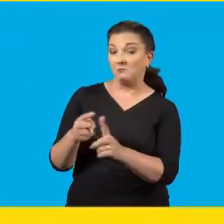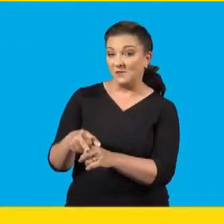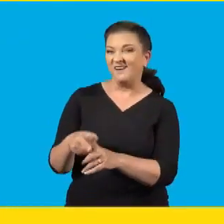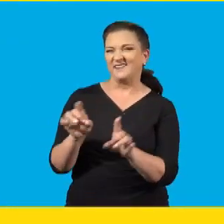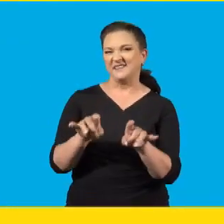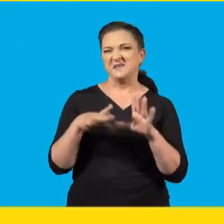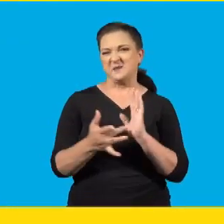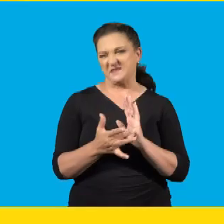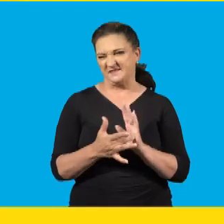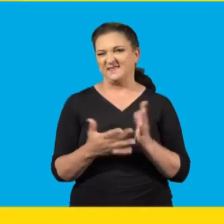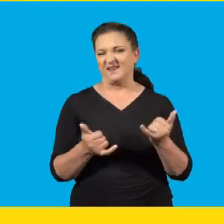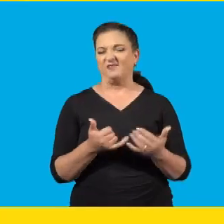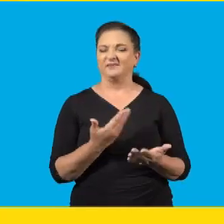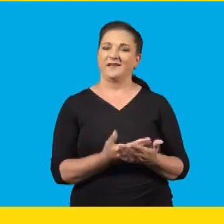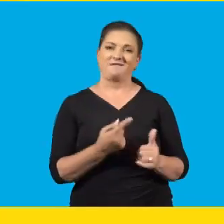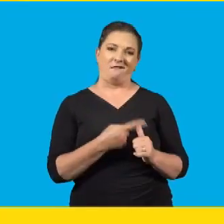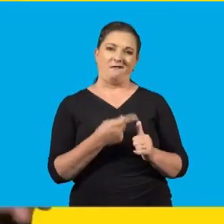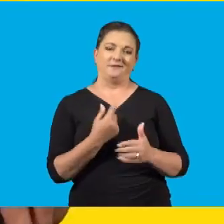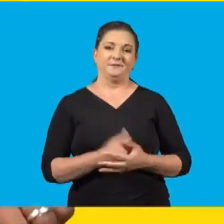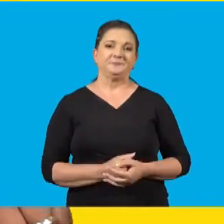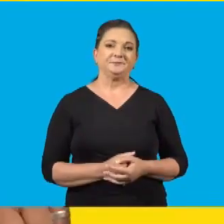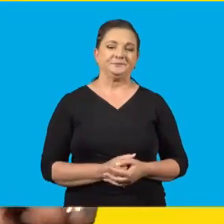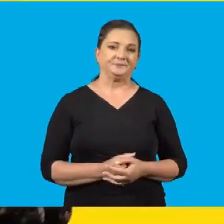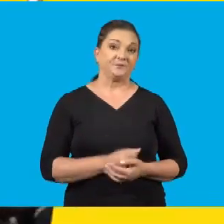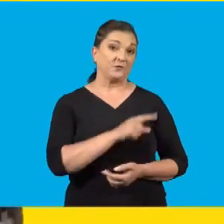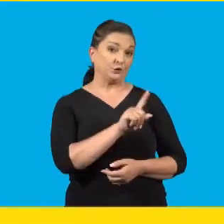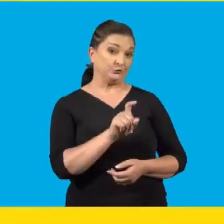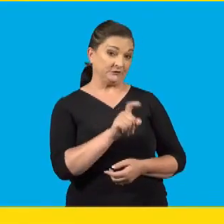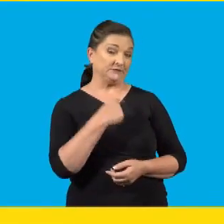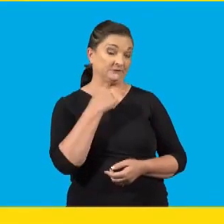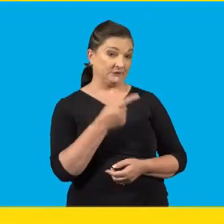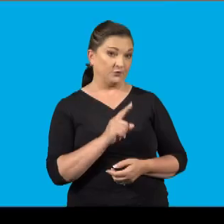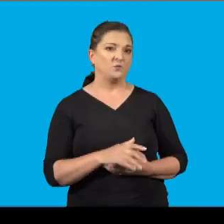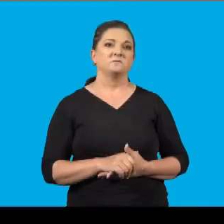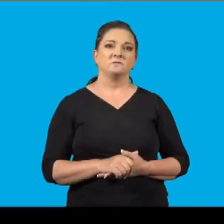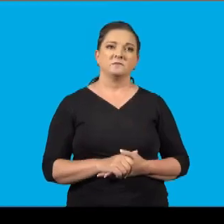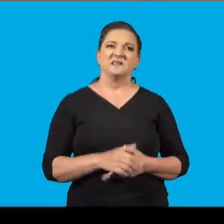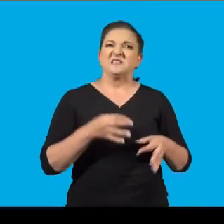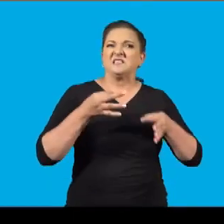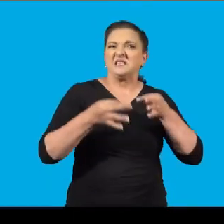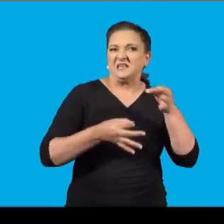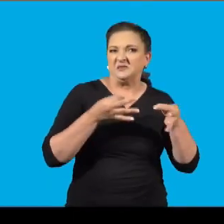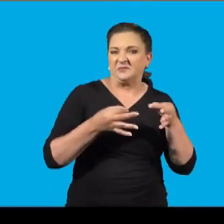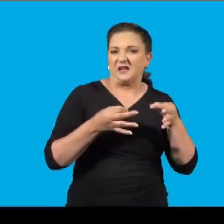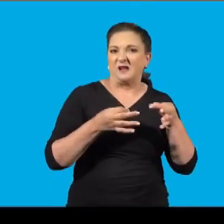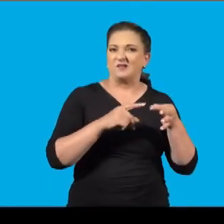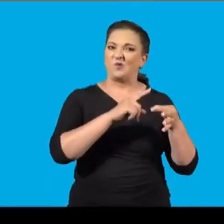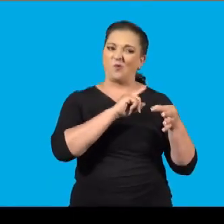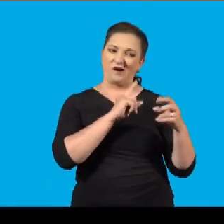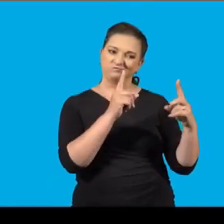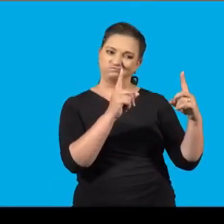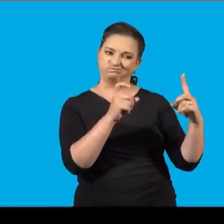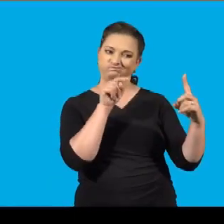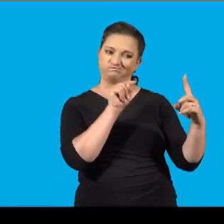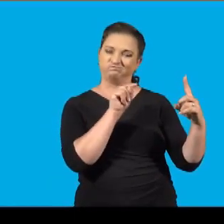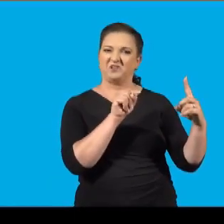in answering exam questions. Now let's look at this question. It says, explain why you think this